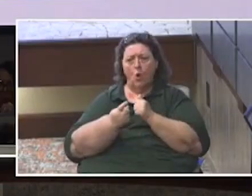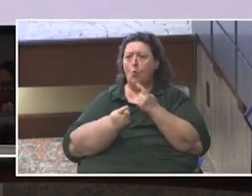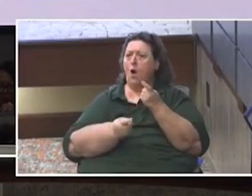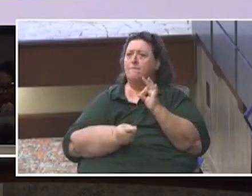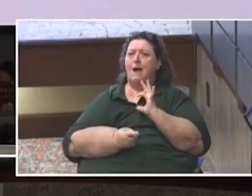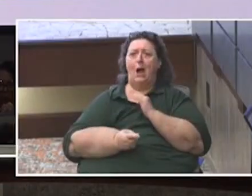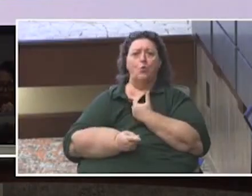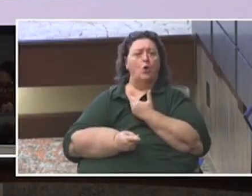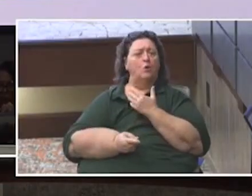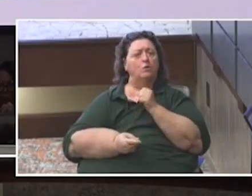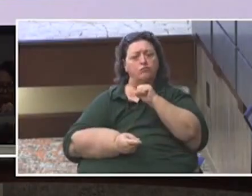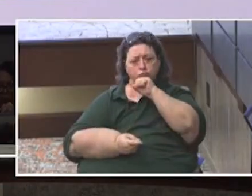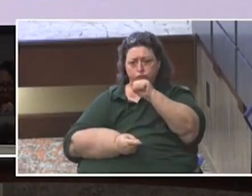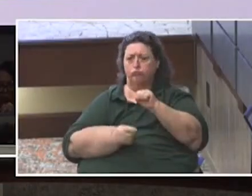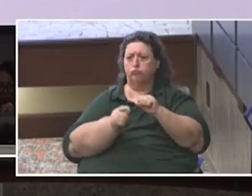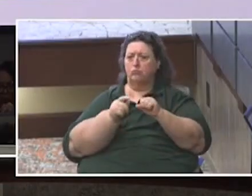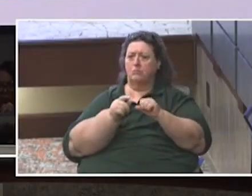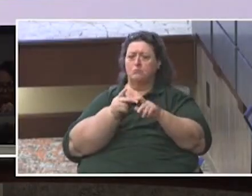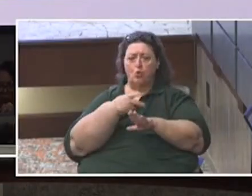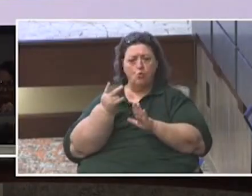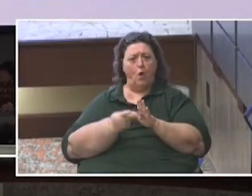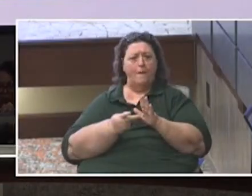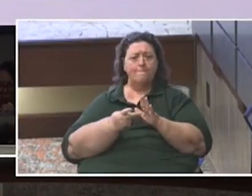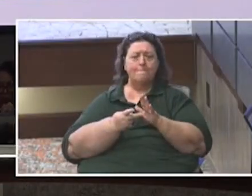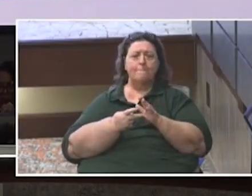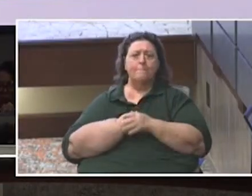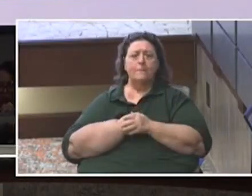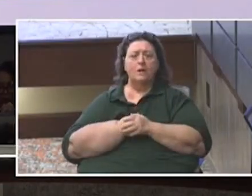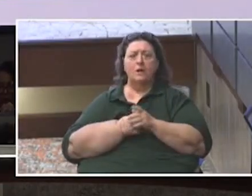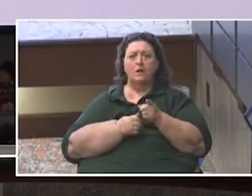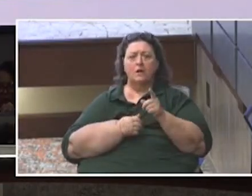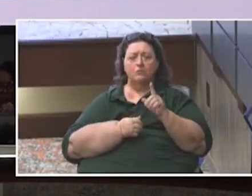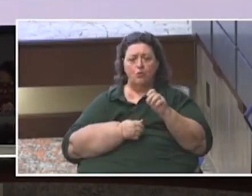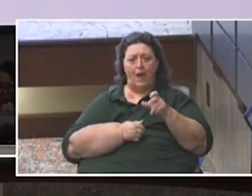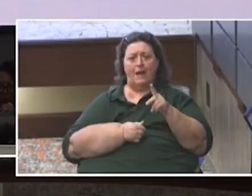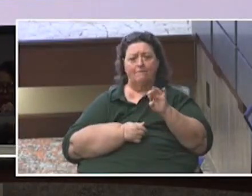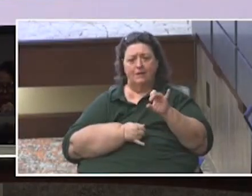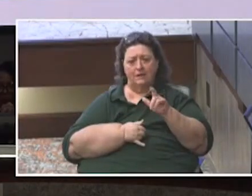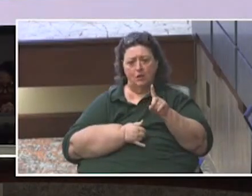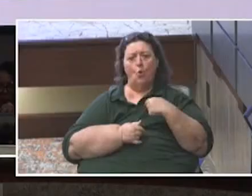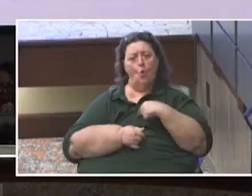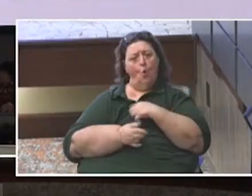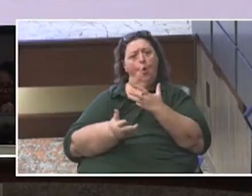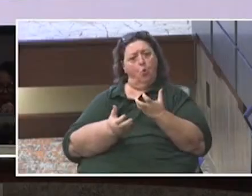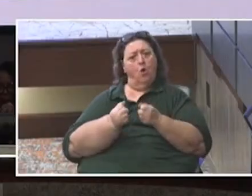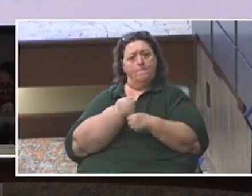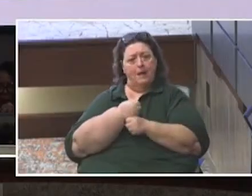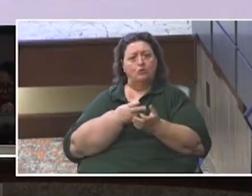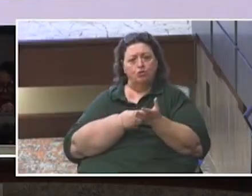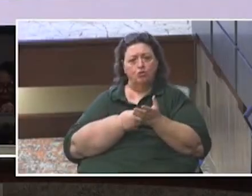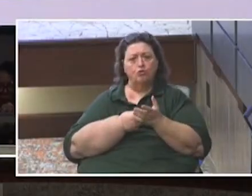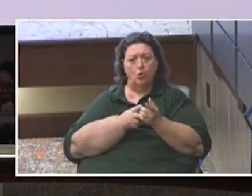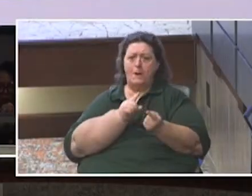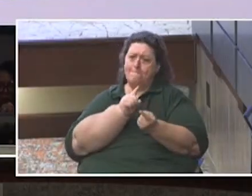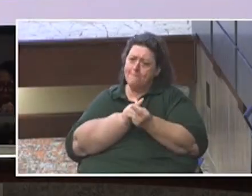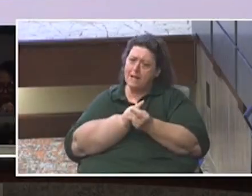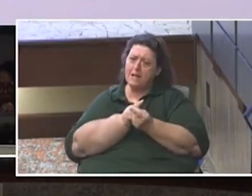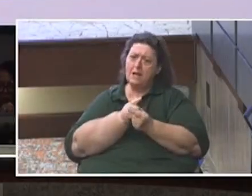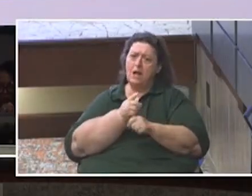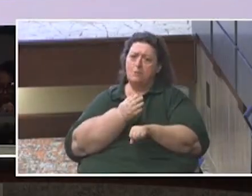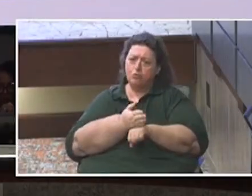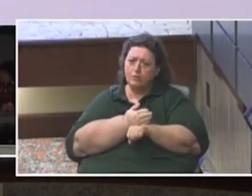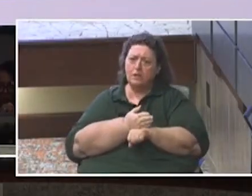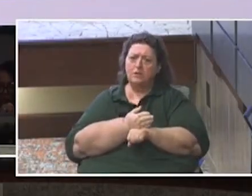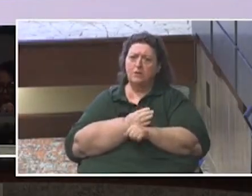that we have is our Team Waco track program that Cynthia Sims runs. And we want to make sure that the needed improvements are going in